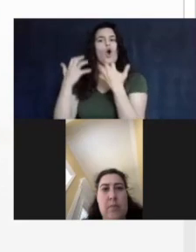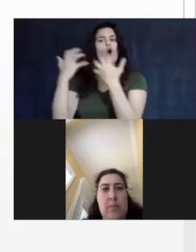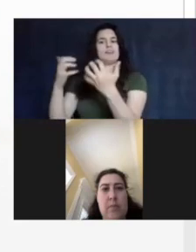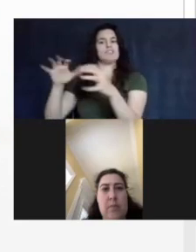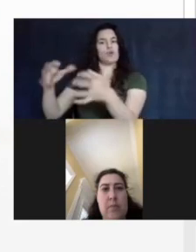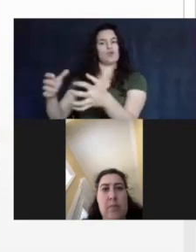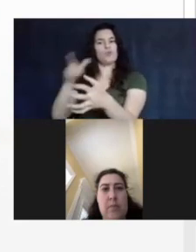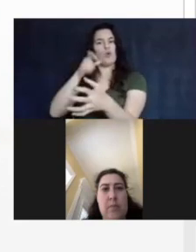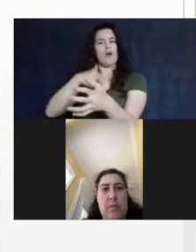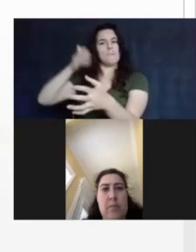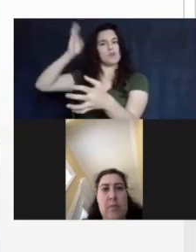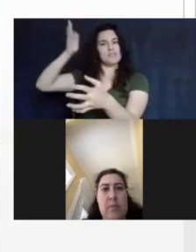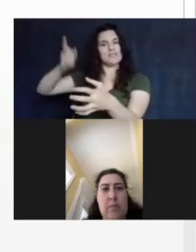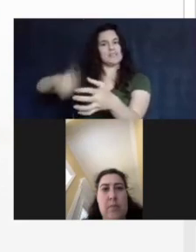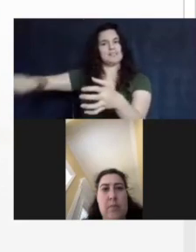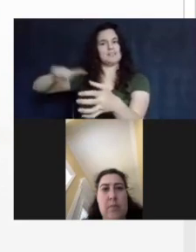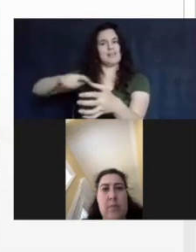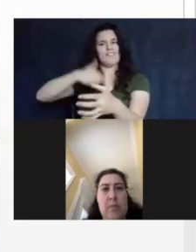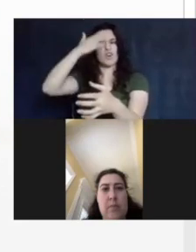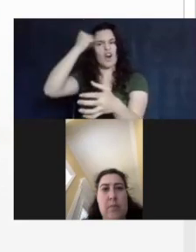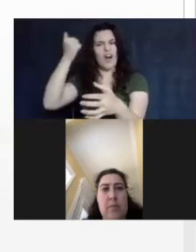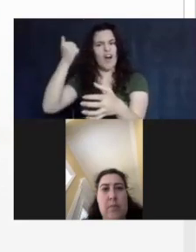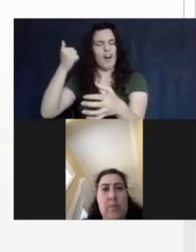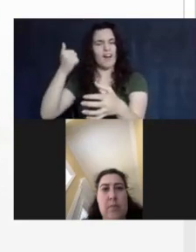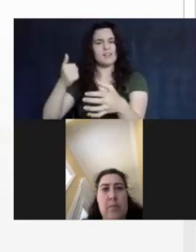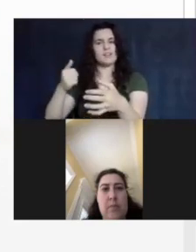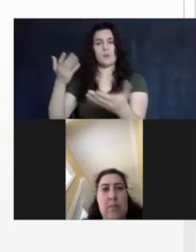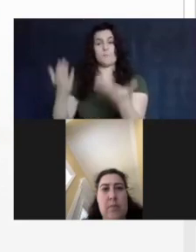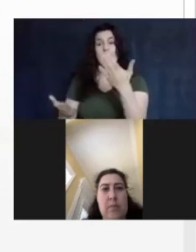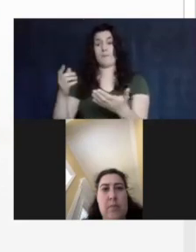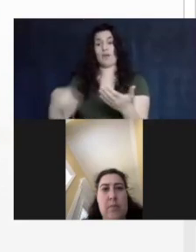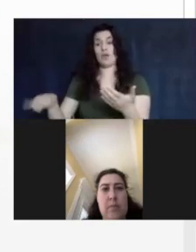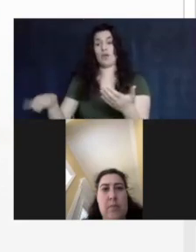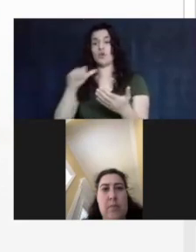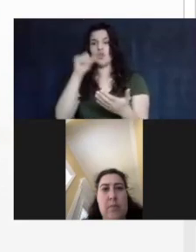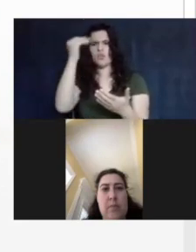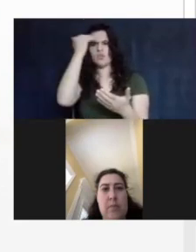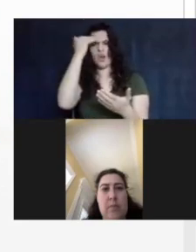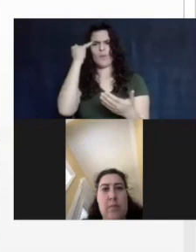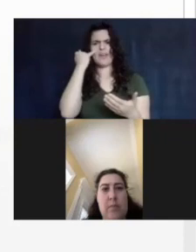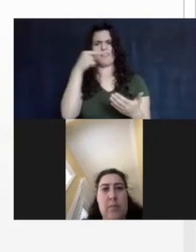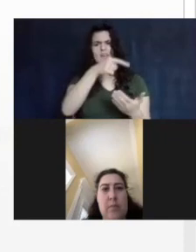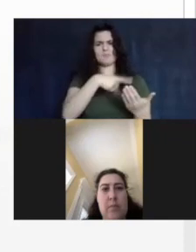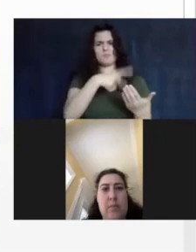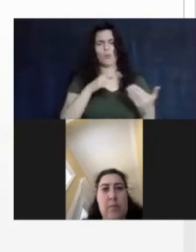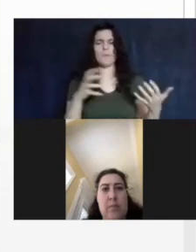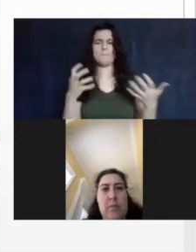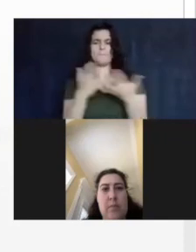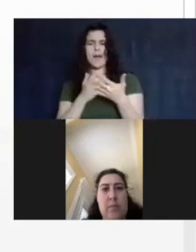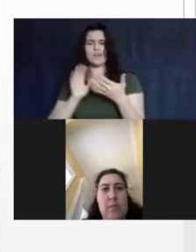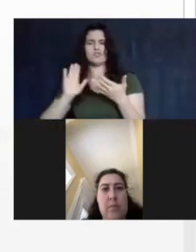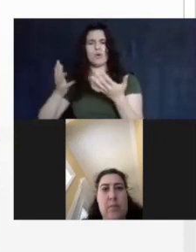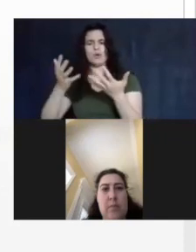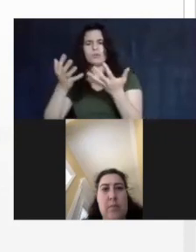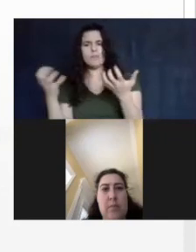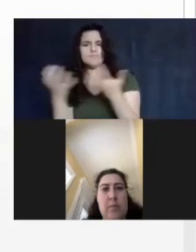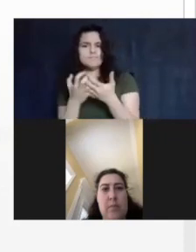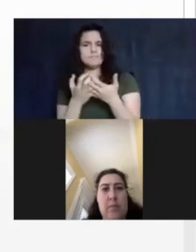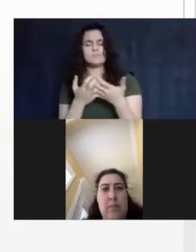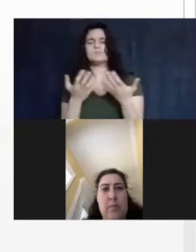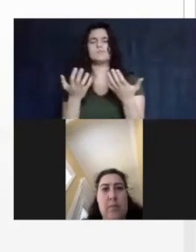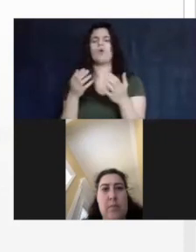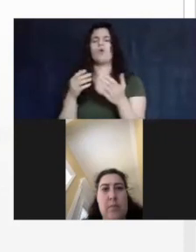may not know if this program is in fact right for you. So let me just start with that before I get to some of the general information about the